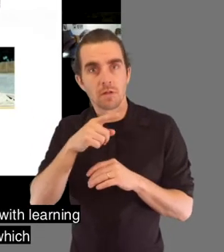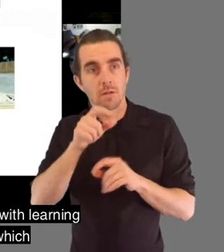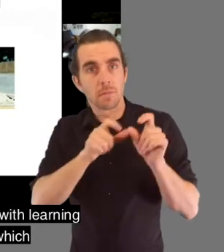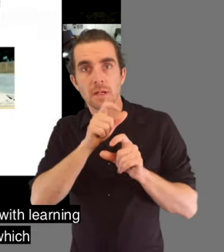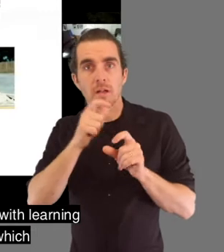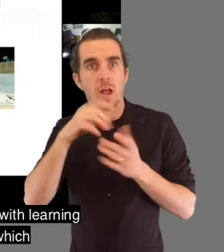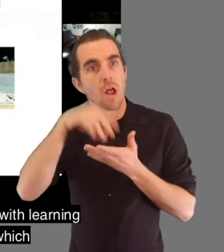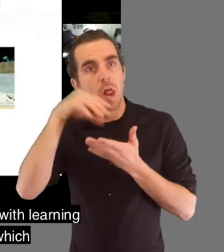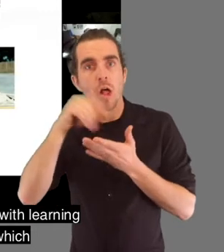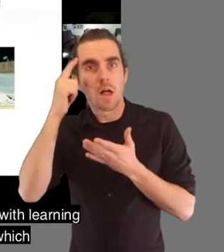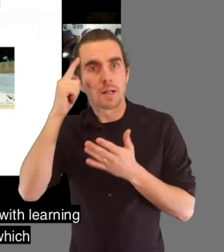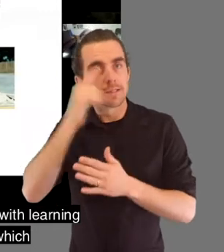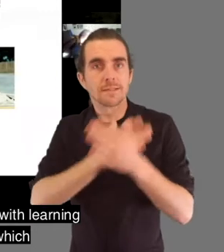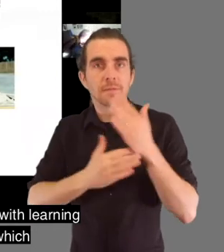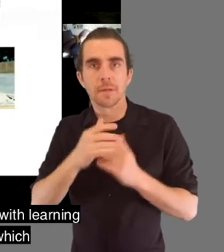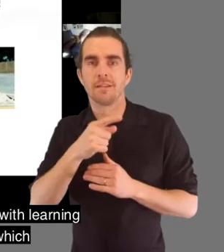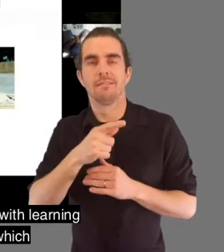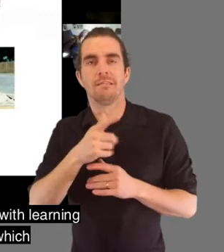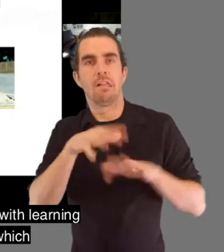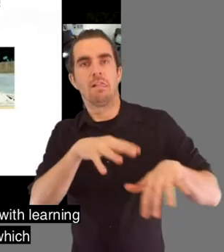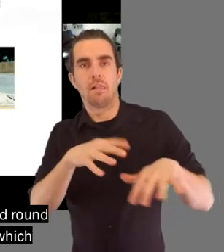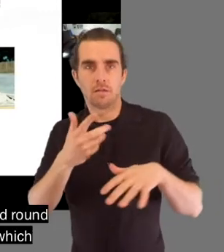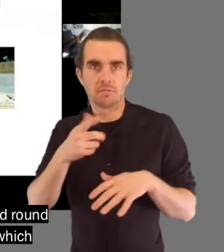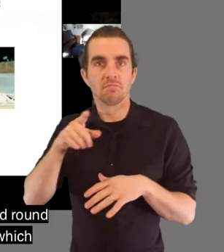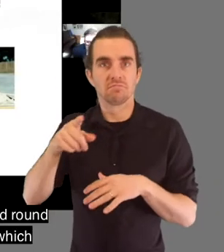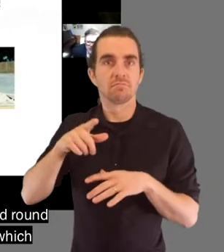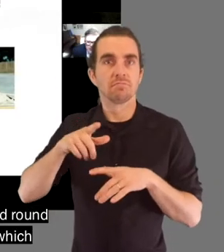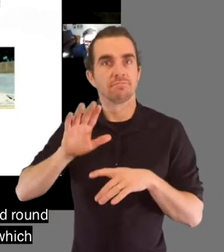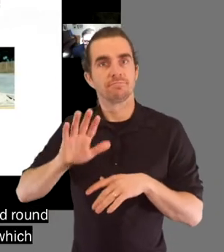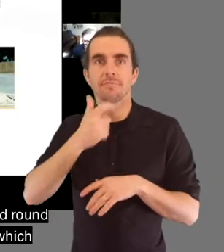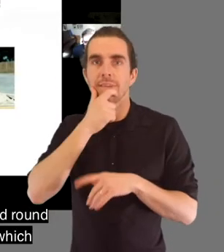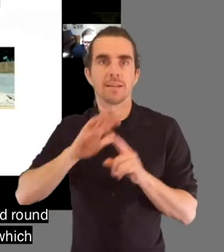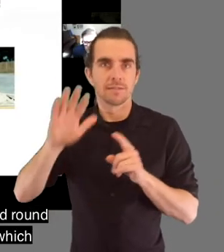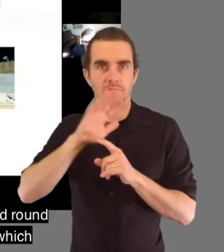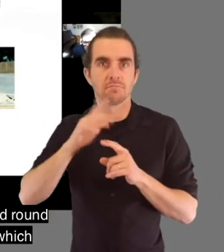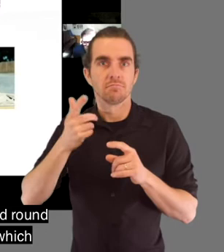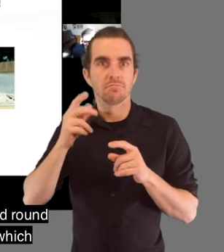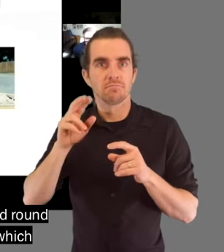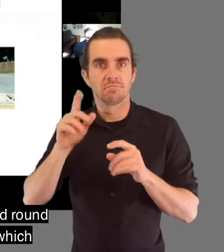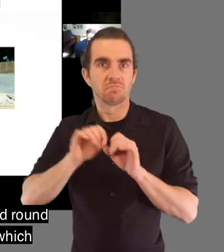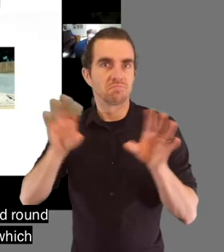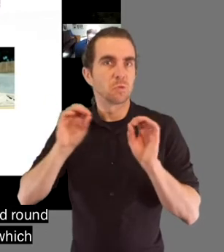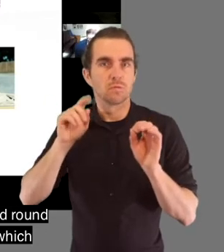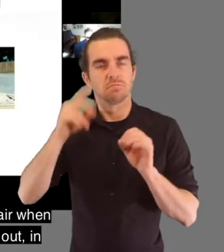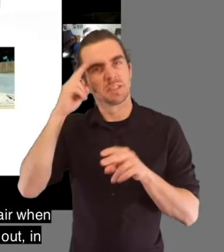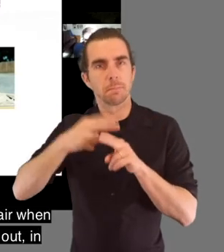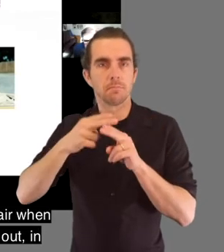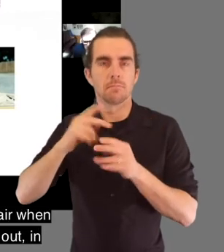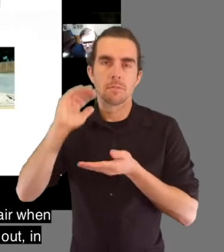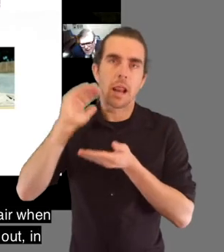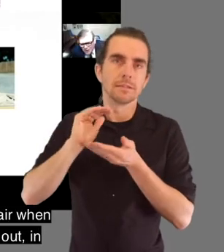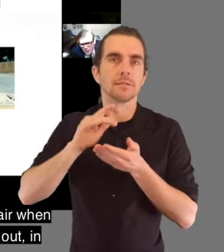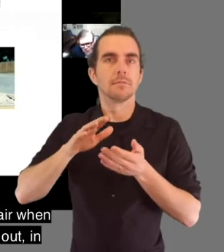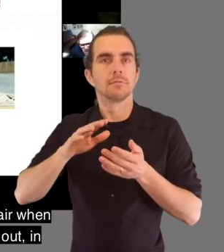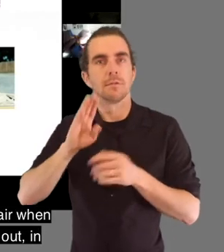learning difficulties, or a series in Britain, which may or may not have been exported around the world, called Little Britain, in which there's always a